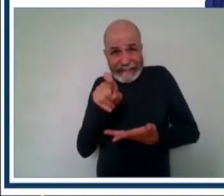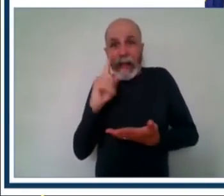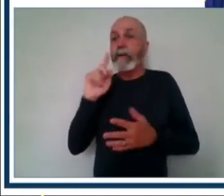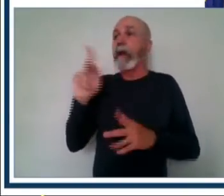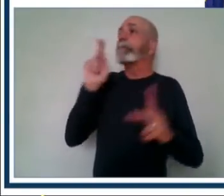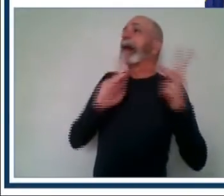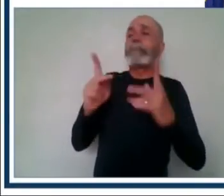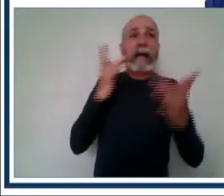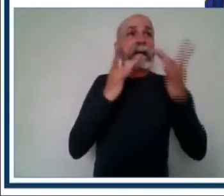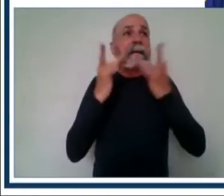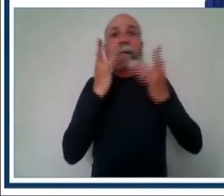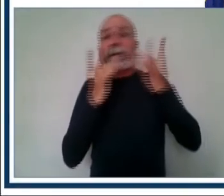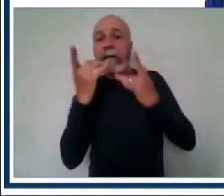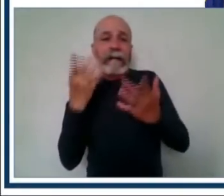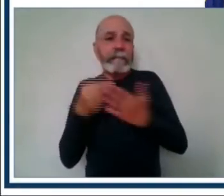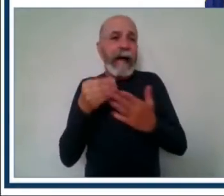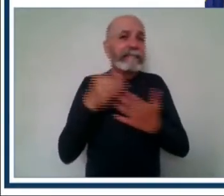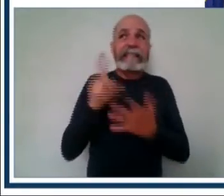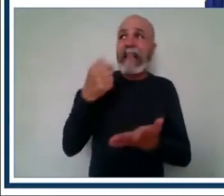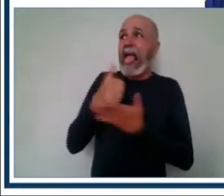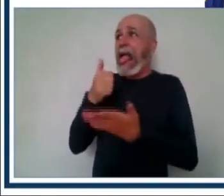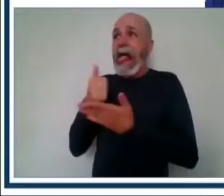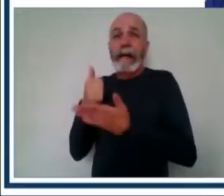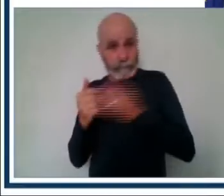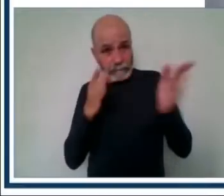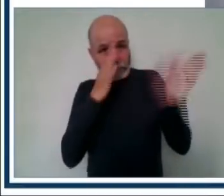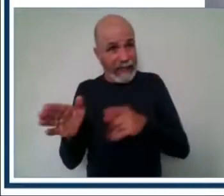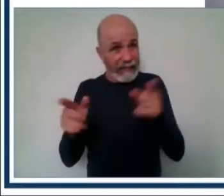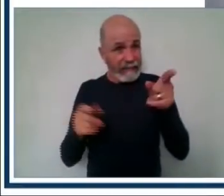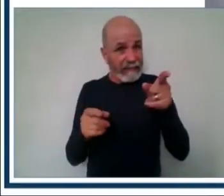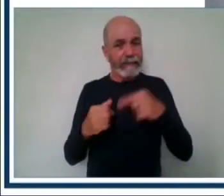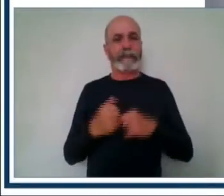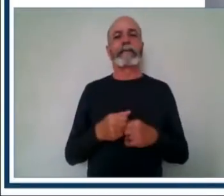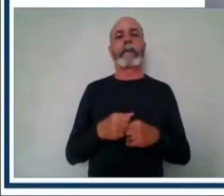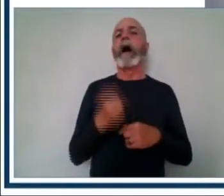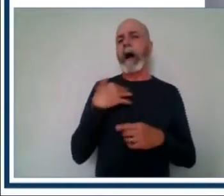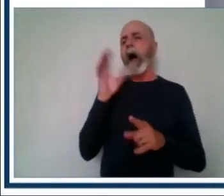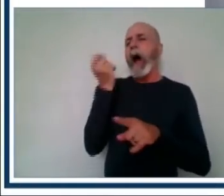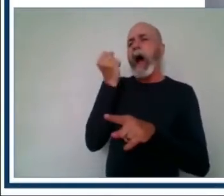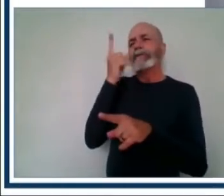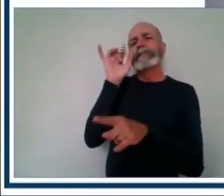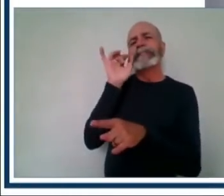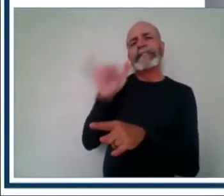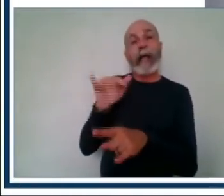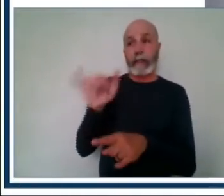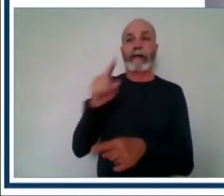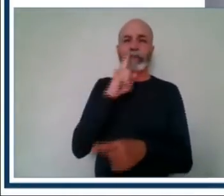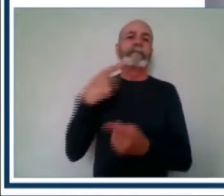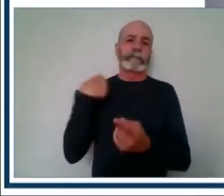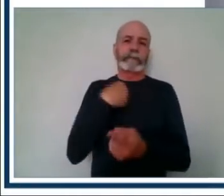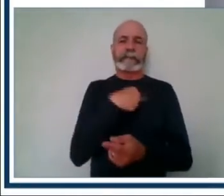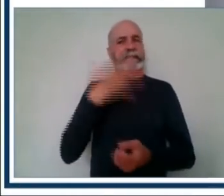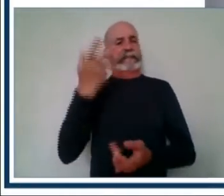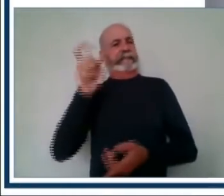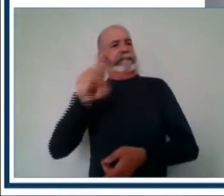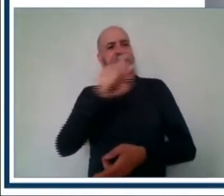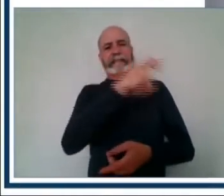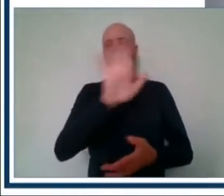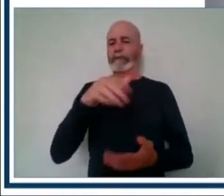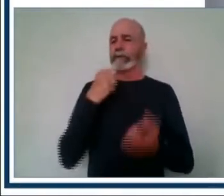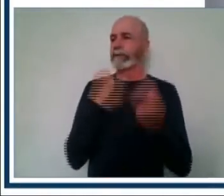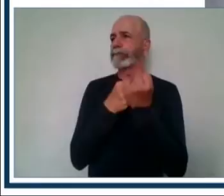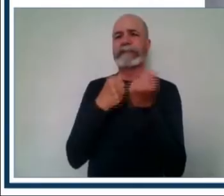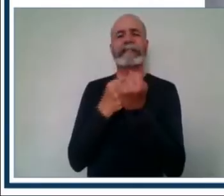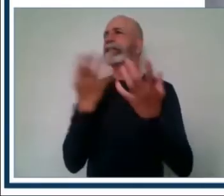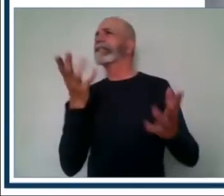fully understand the need to get supports quickly. I can just say that I'm in constant contact with our government officials,